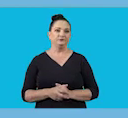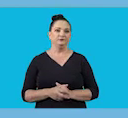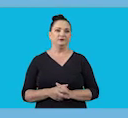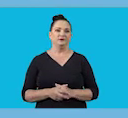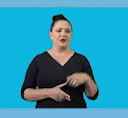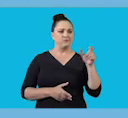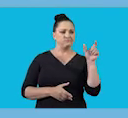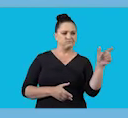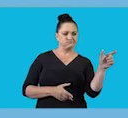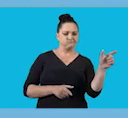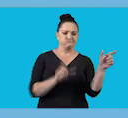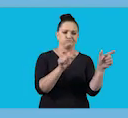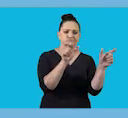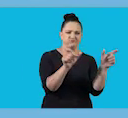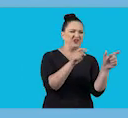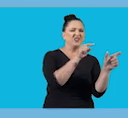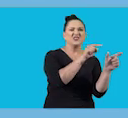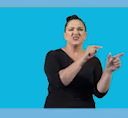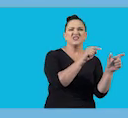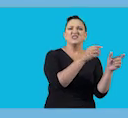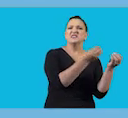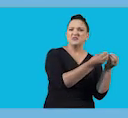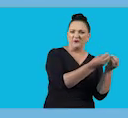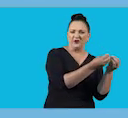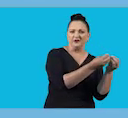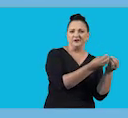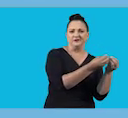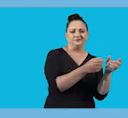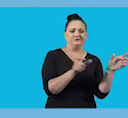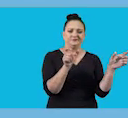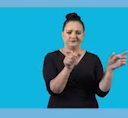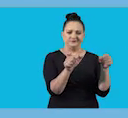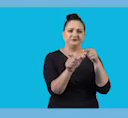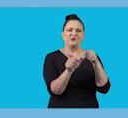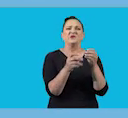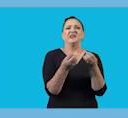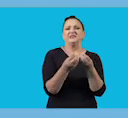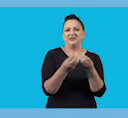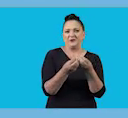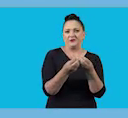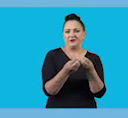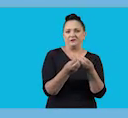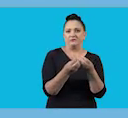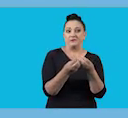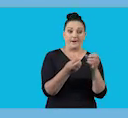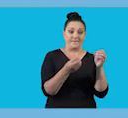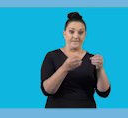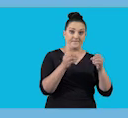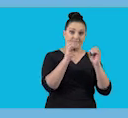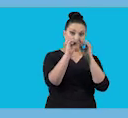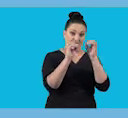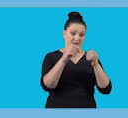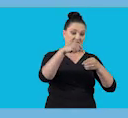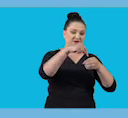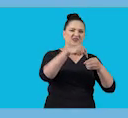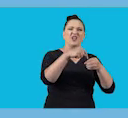Next question. We need to fill in the blanks now. We are given that something and something are particles of matter. What